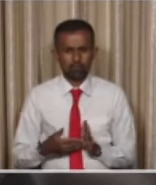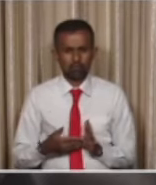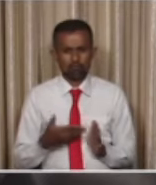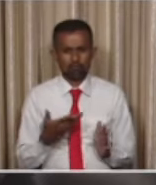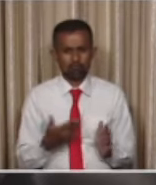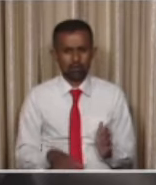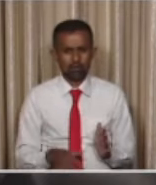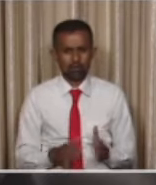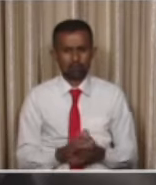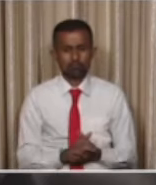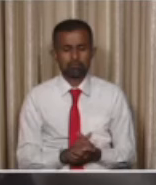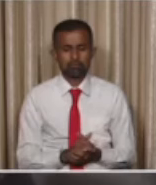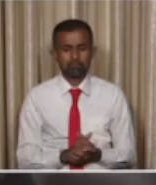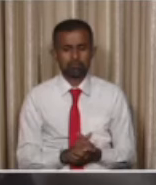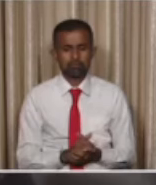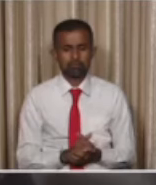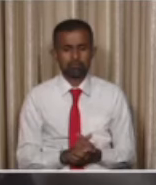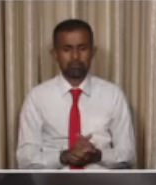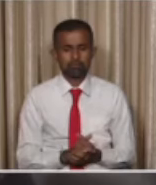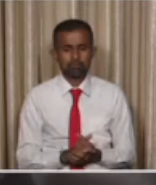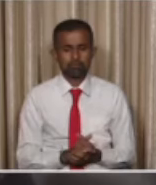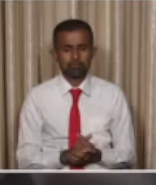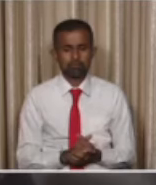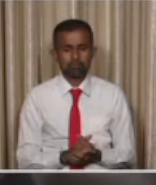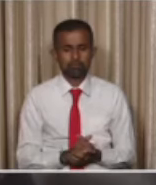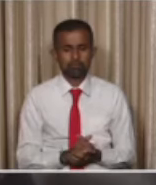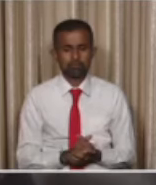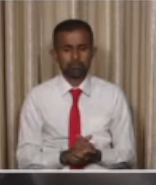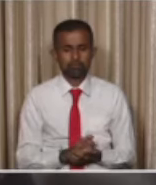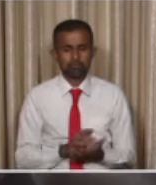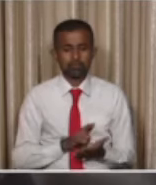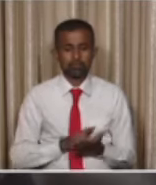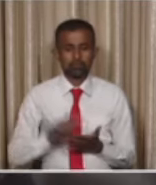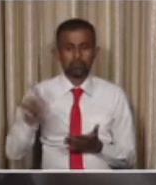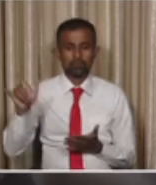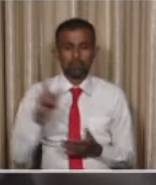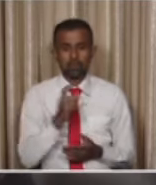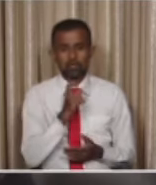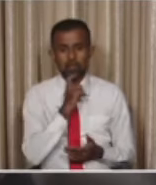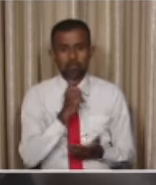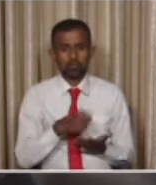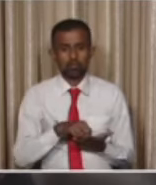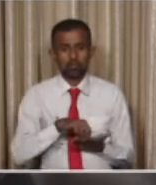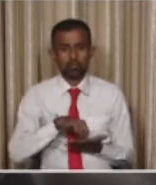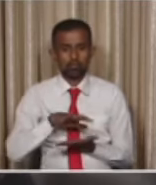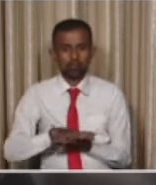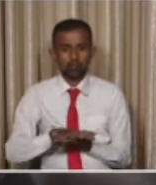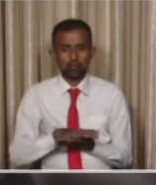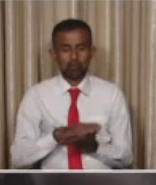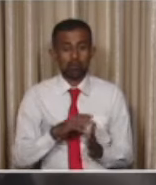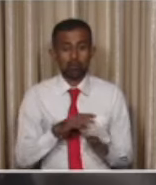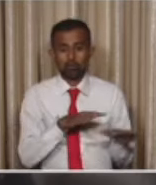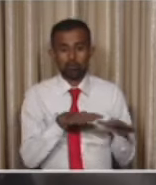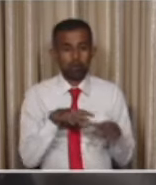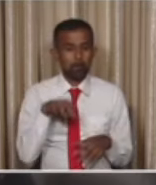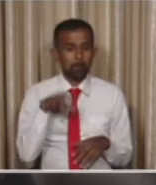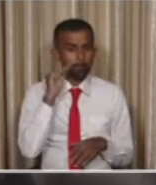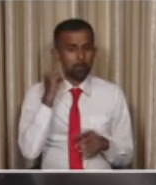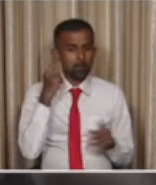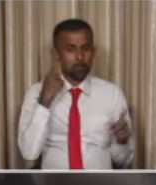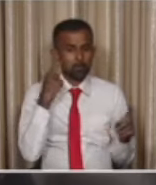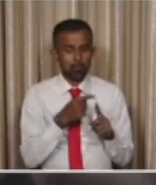recognizing foreign judgments. And I'm glad that this bill is being taken for debate today,